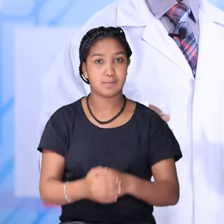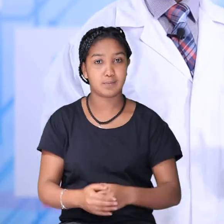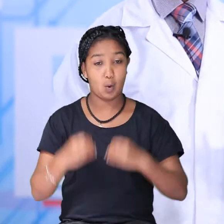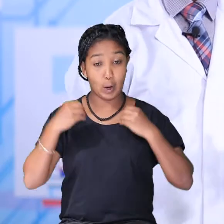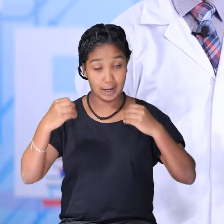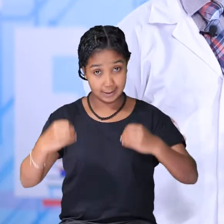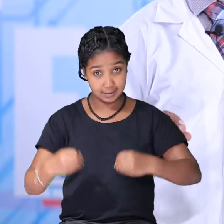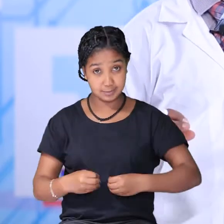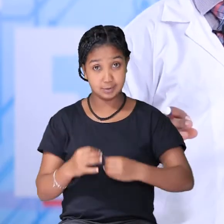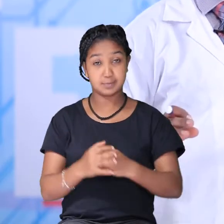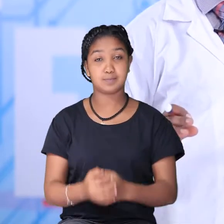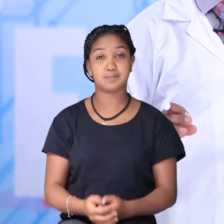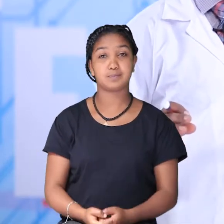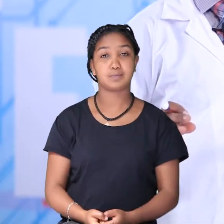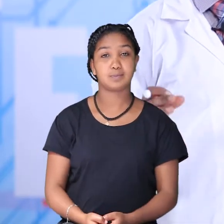Organisms,